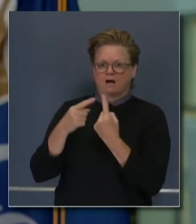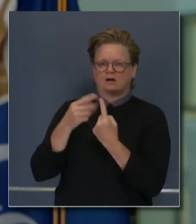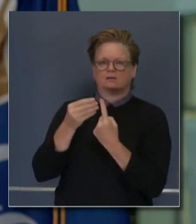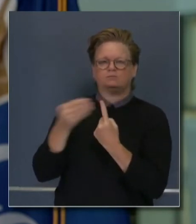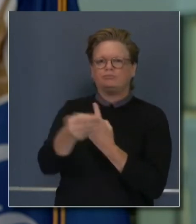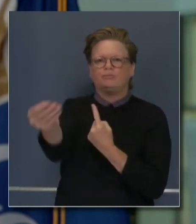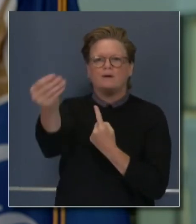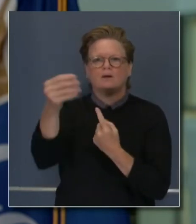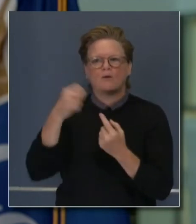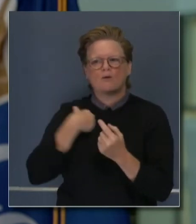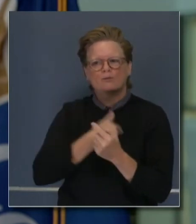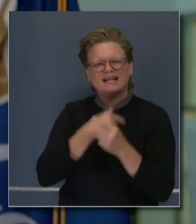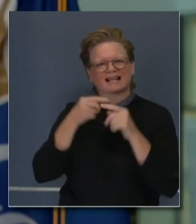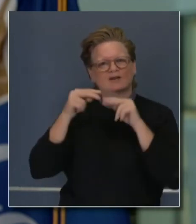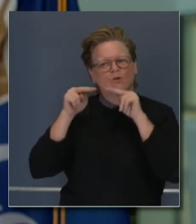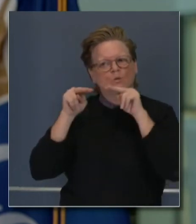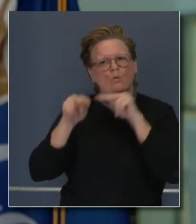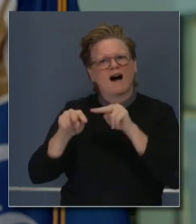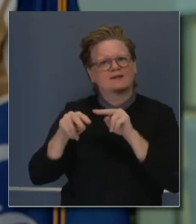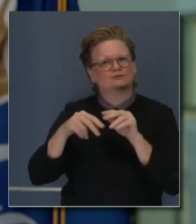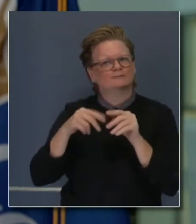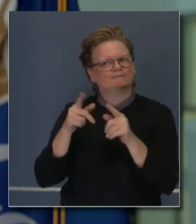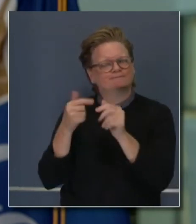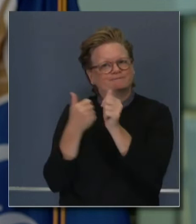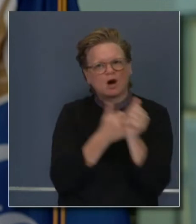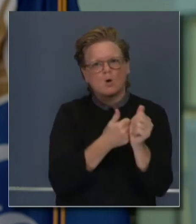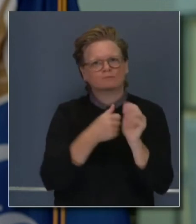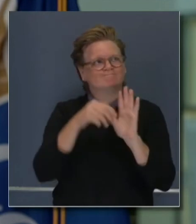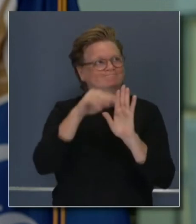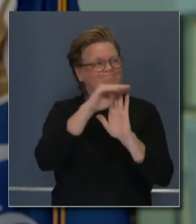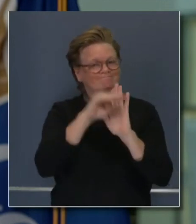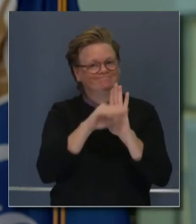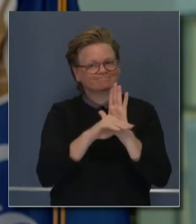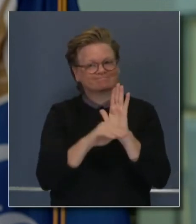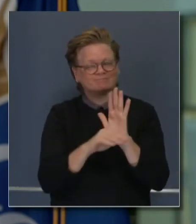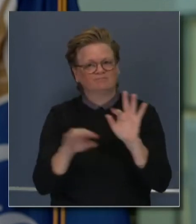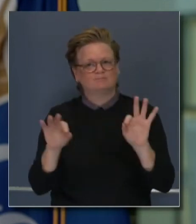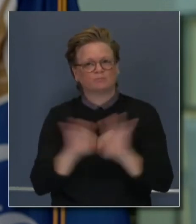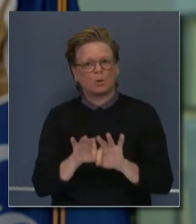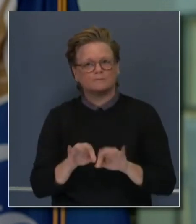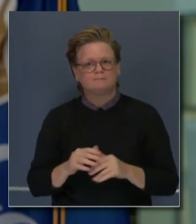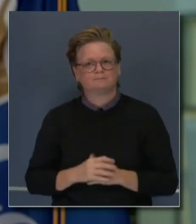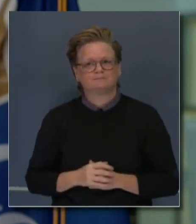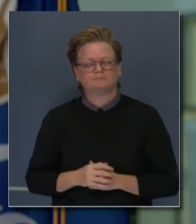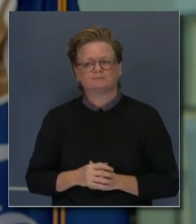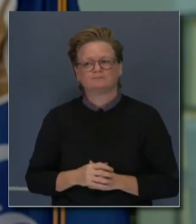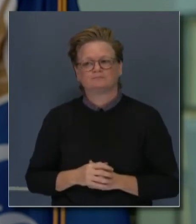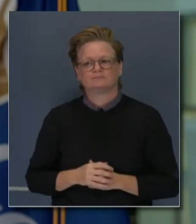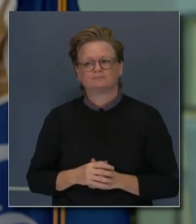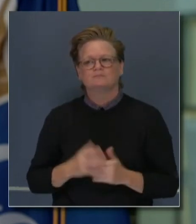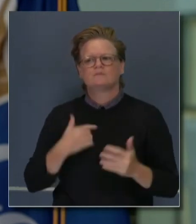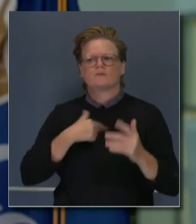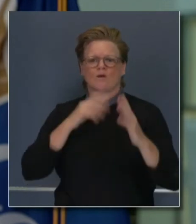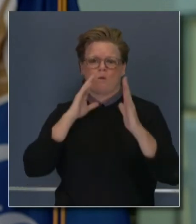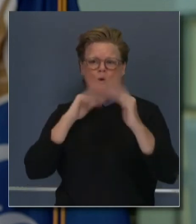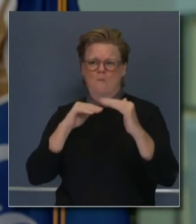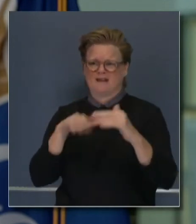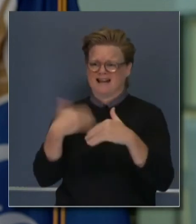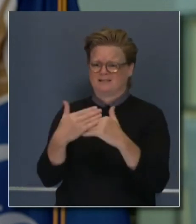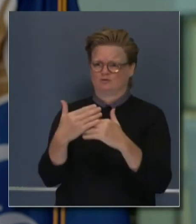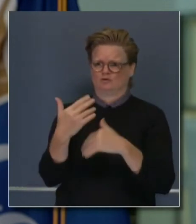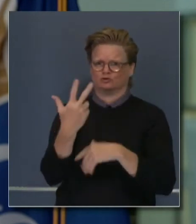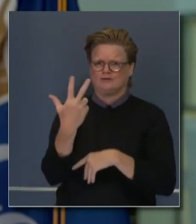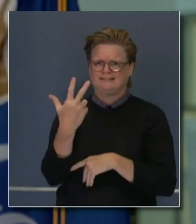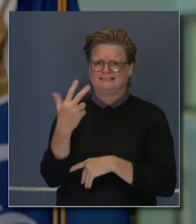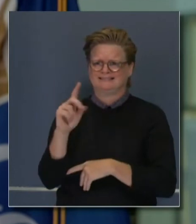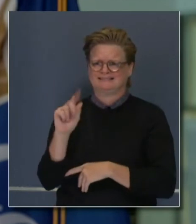able to do pursuant to some legislative work that is almost concluded, which we hope in the next 3 days will